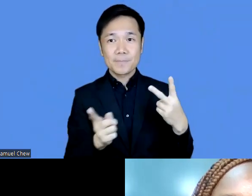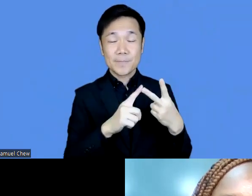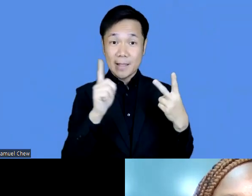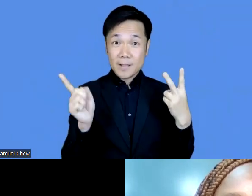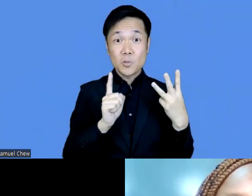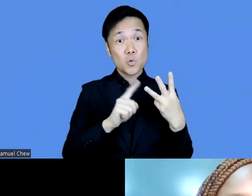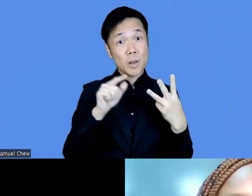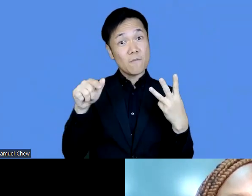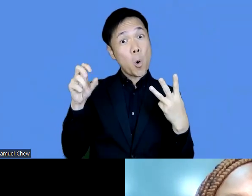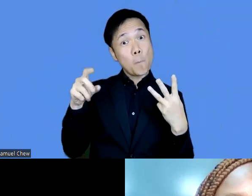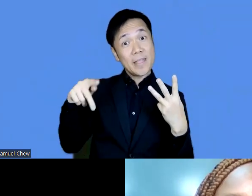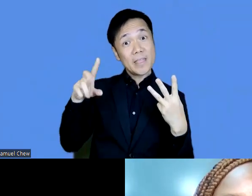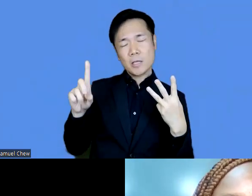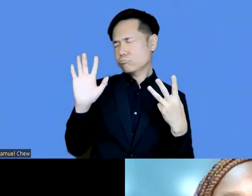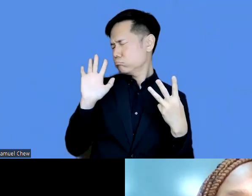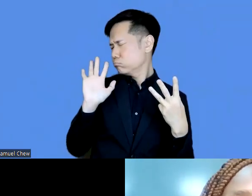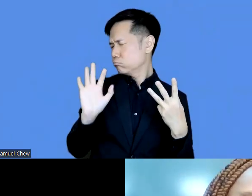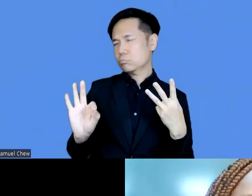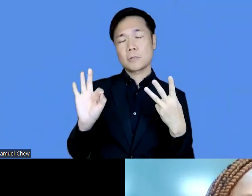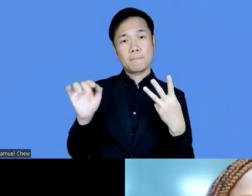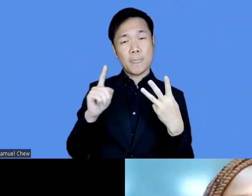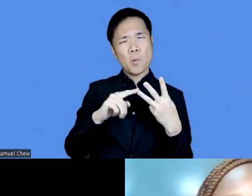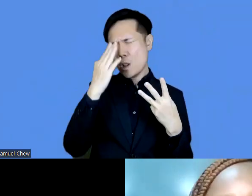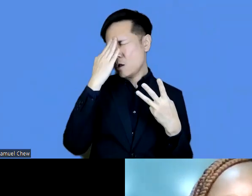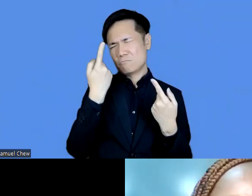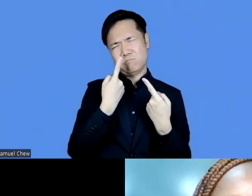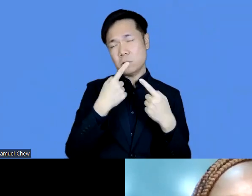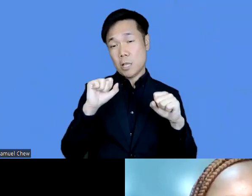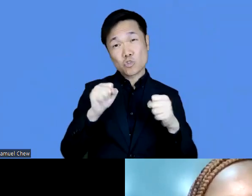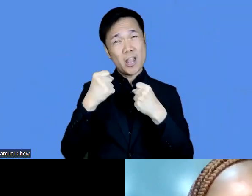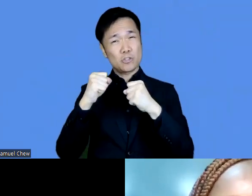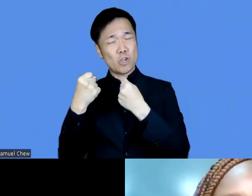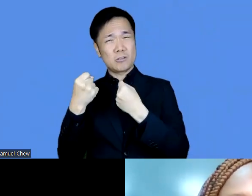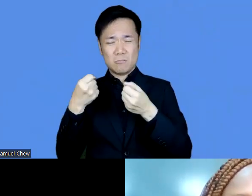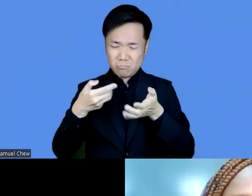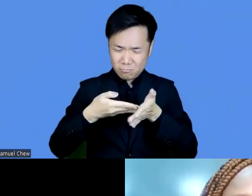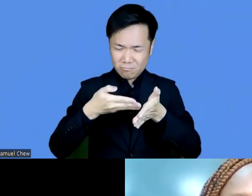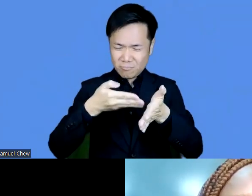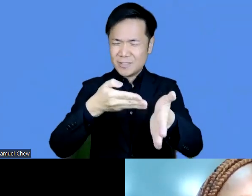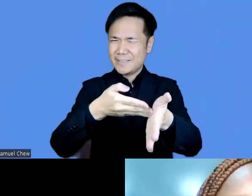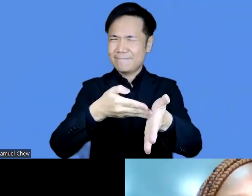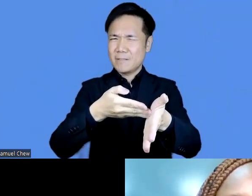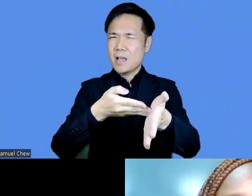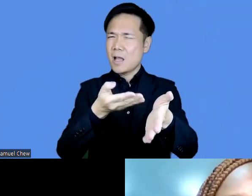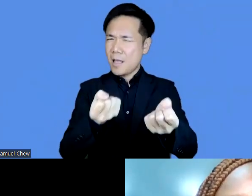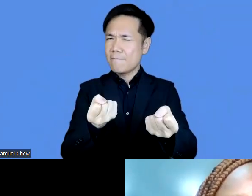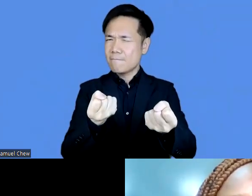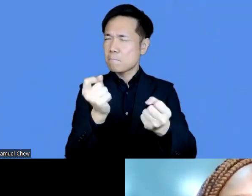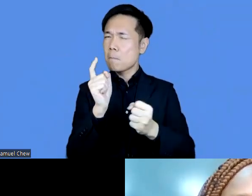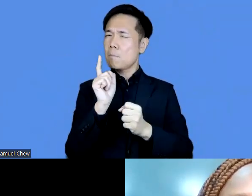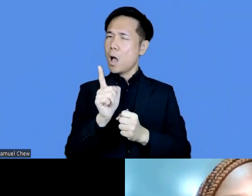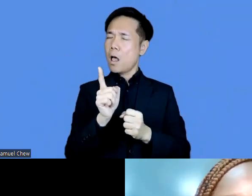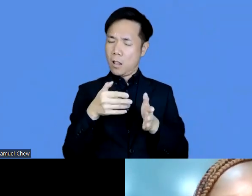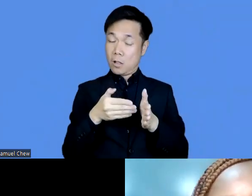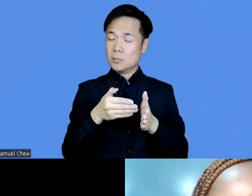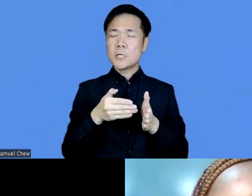in OPDs. There are a lot of challenges when it comes to investing in OPDs, but we must invest